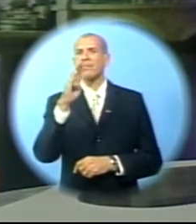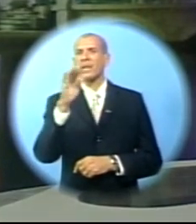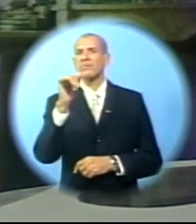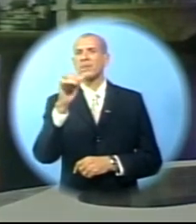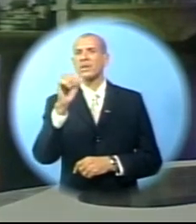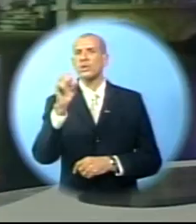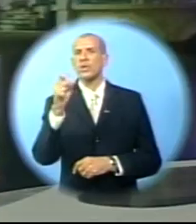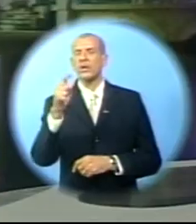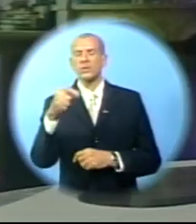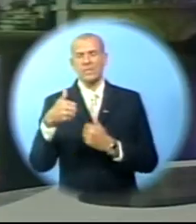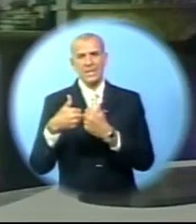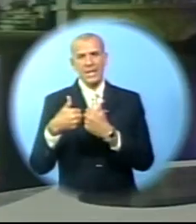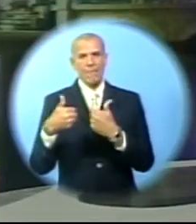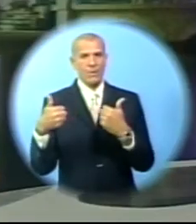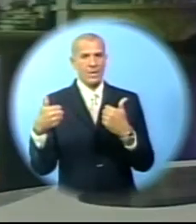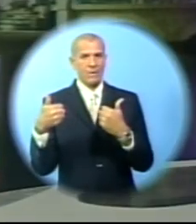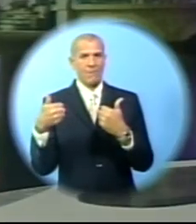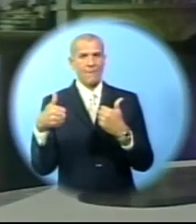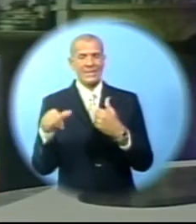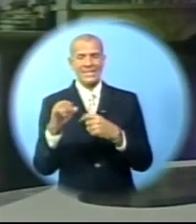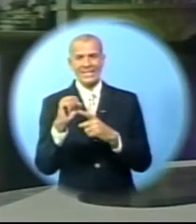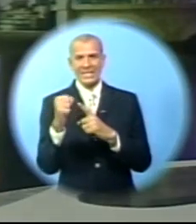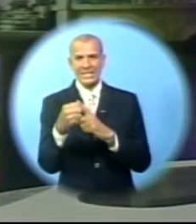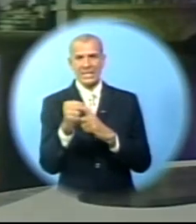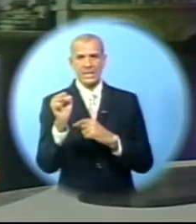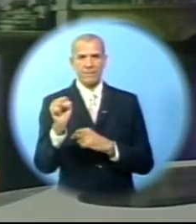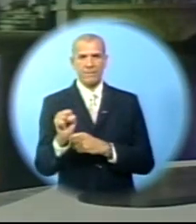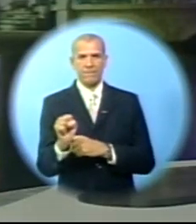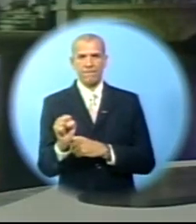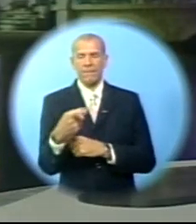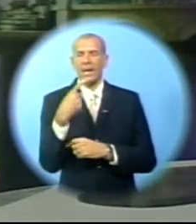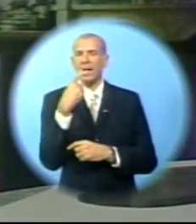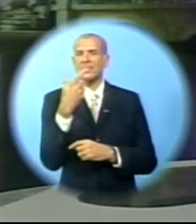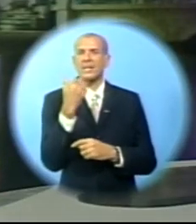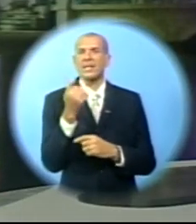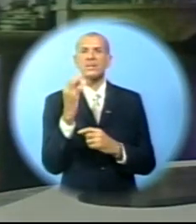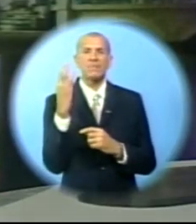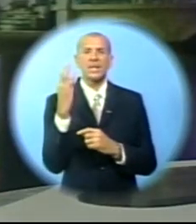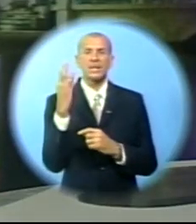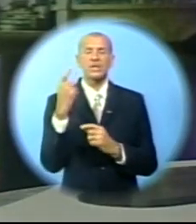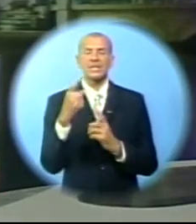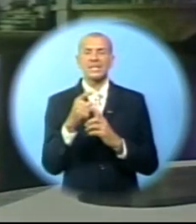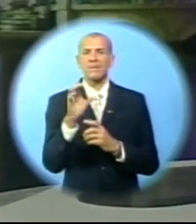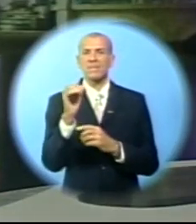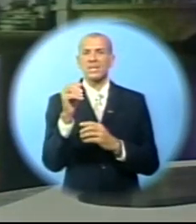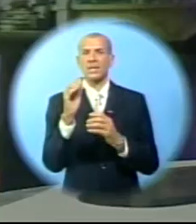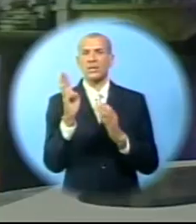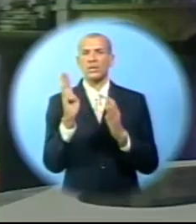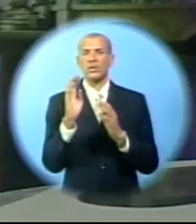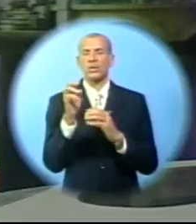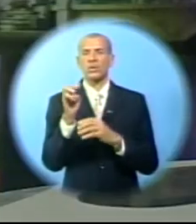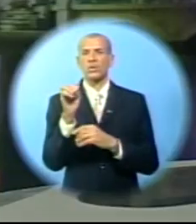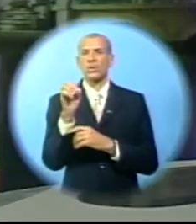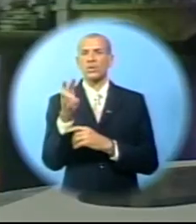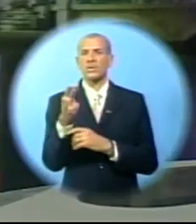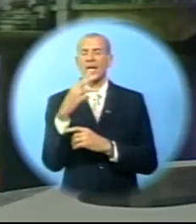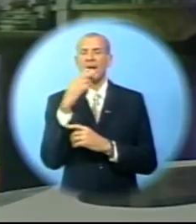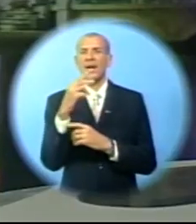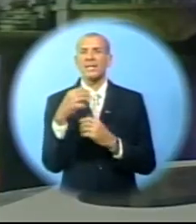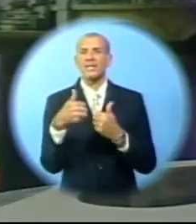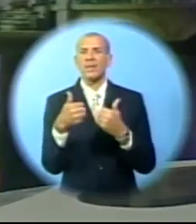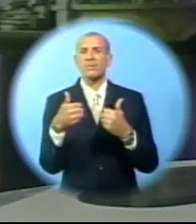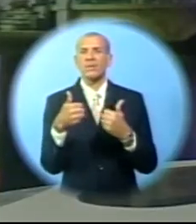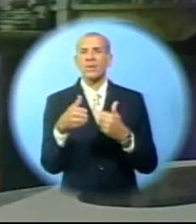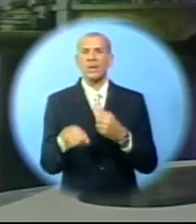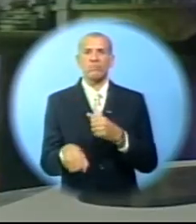the crop over season. He made this contribution to the hot topic while speaking to CBC News. He says the separation can lead to a boost in